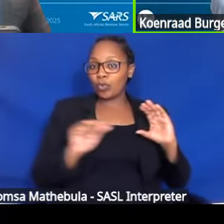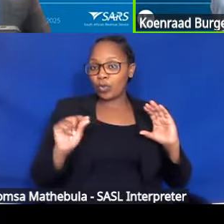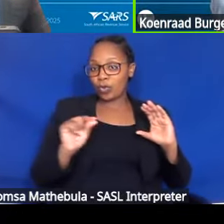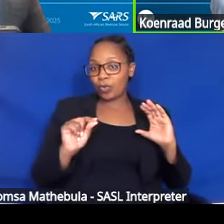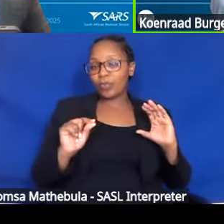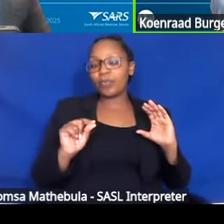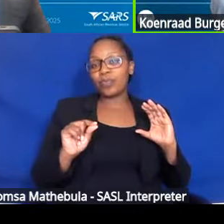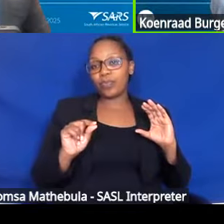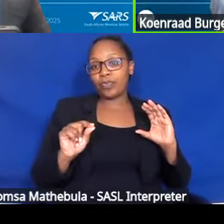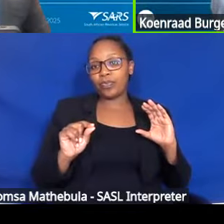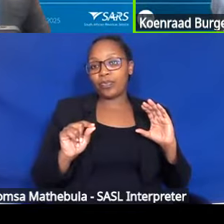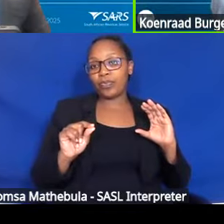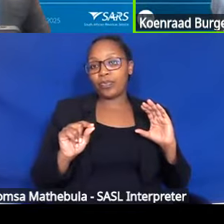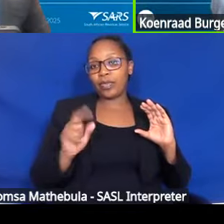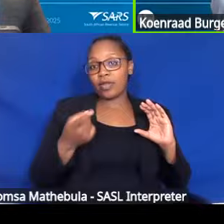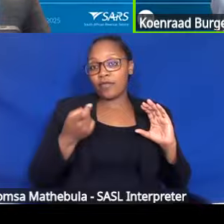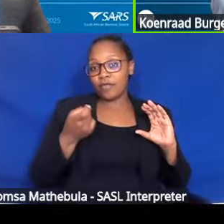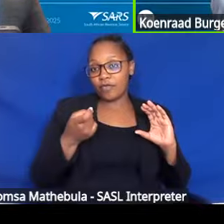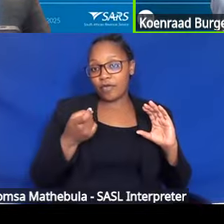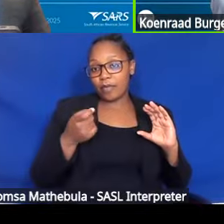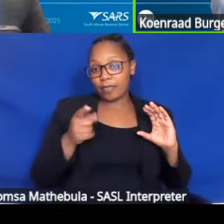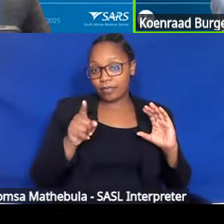deducted,